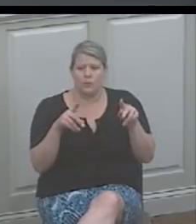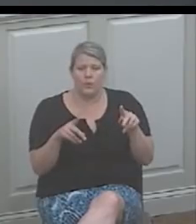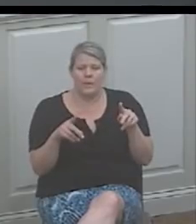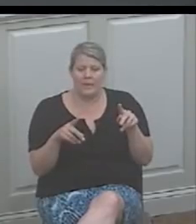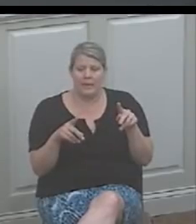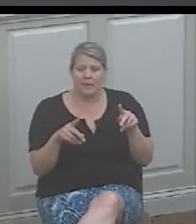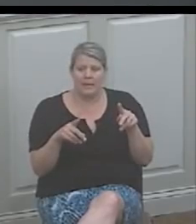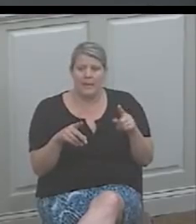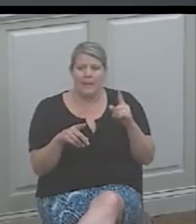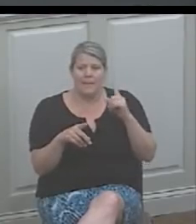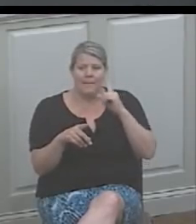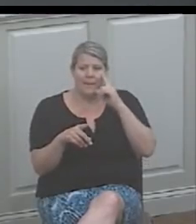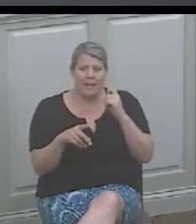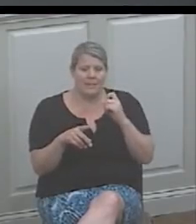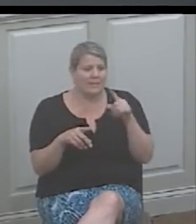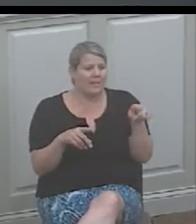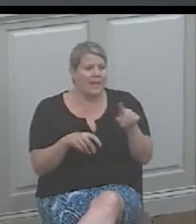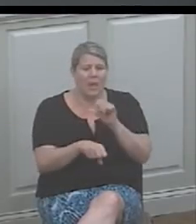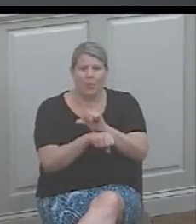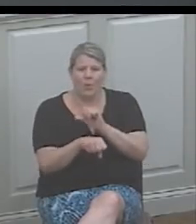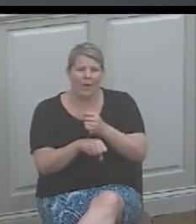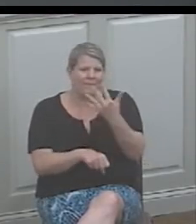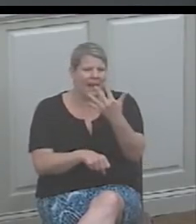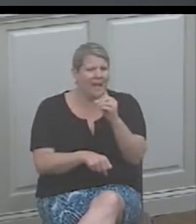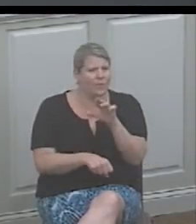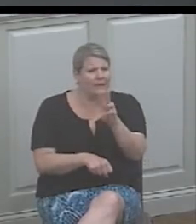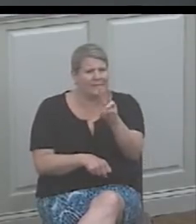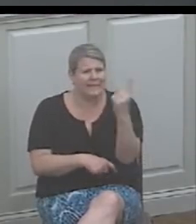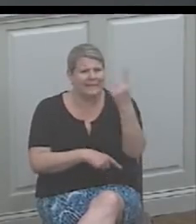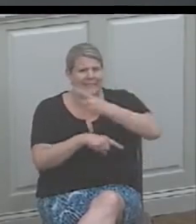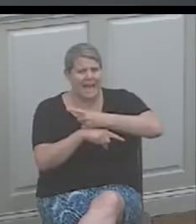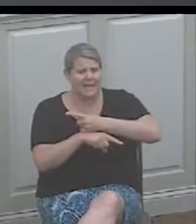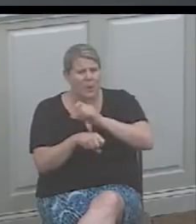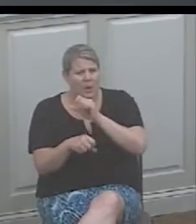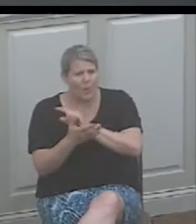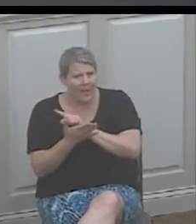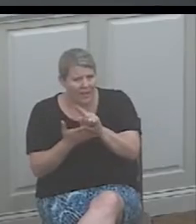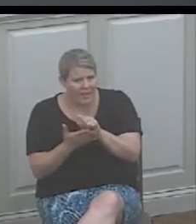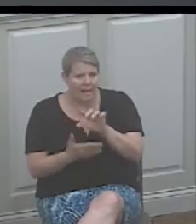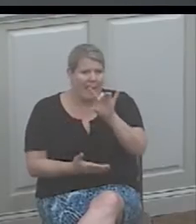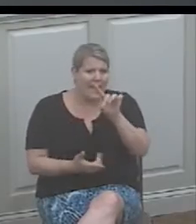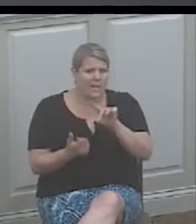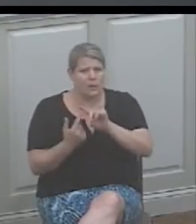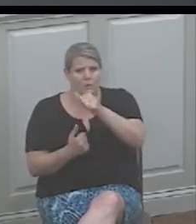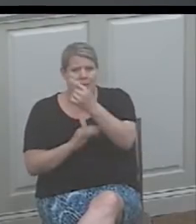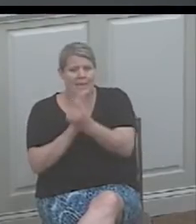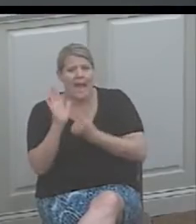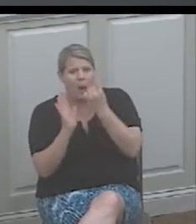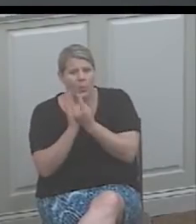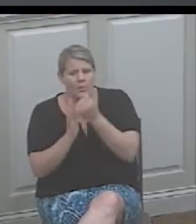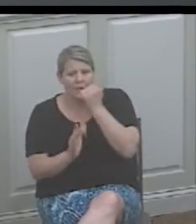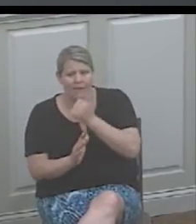work five, six days a week, however their schedule is, 8-10 hours a day. I'm not really familiar with that,